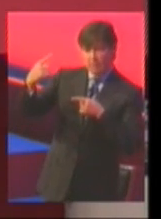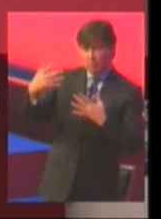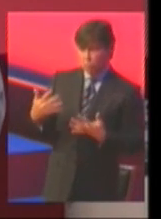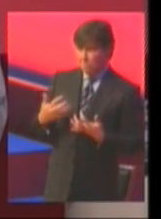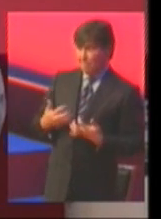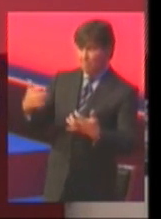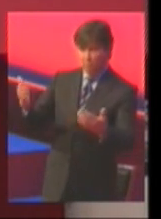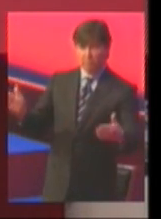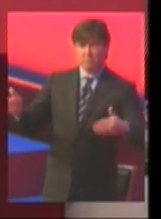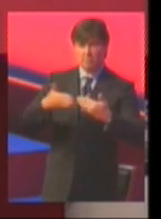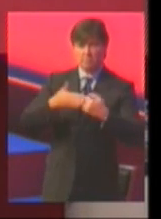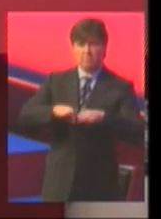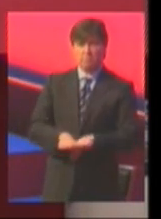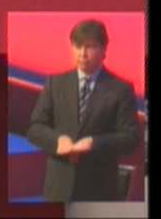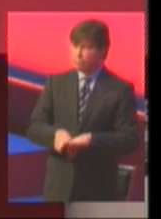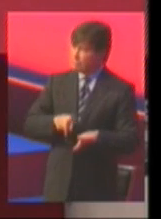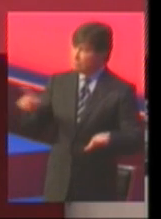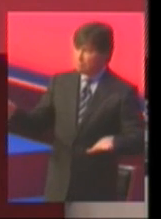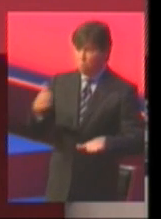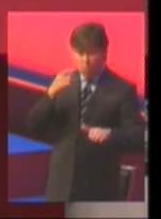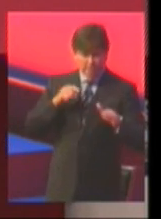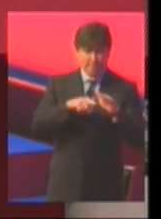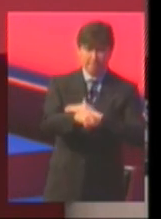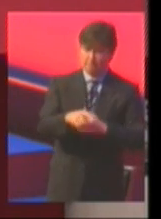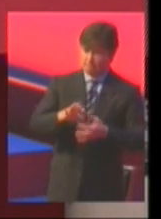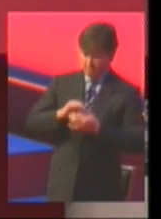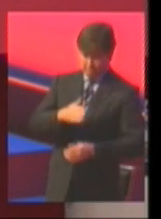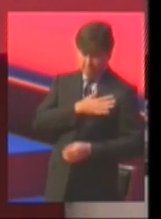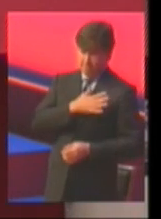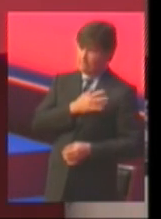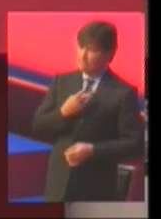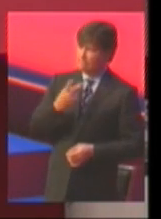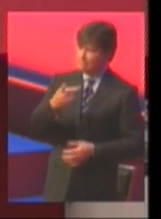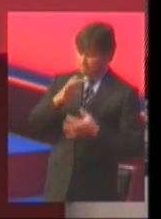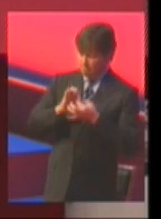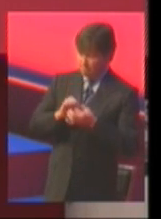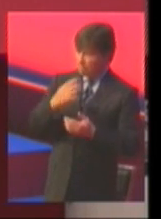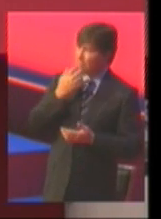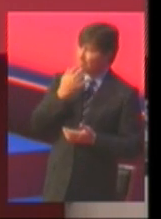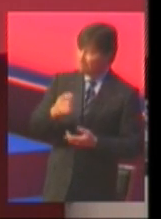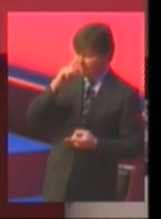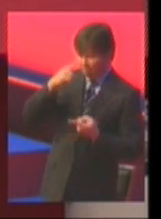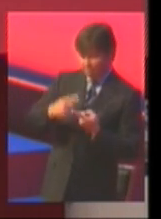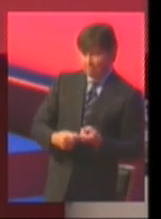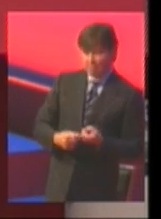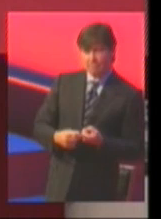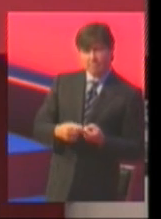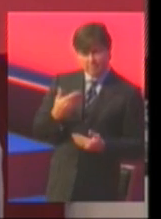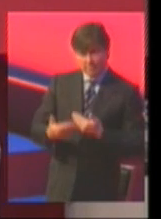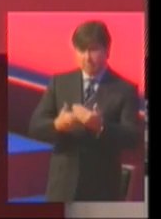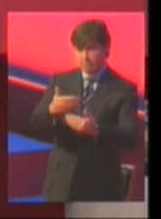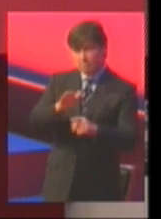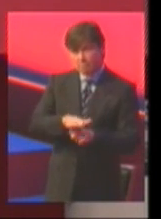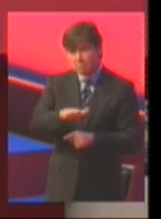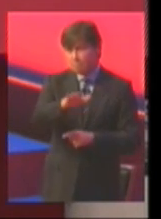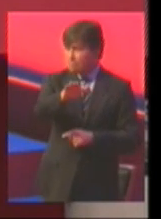this conference united in our common purpose, strong in our resolve, and determined that over the